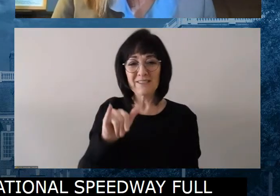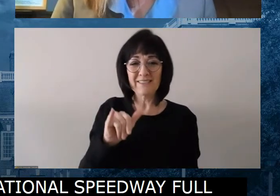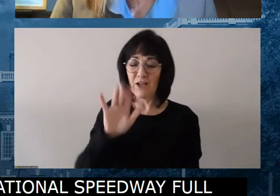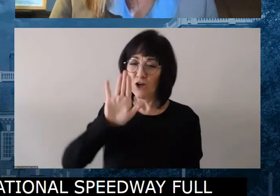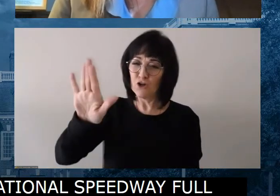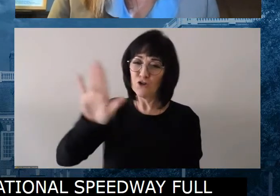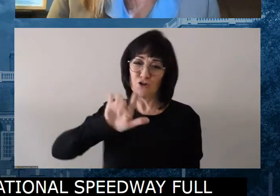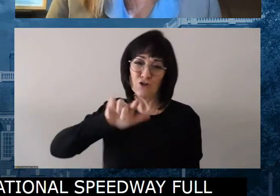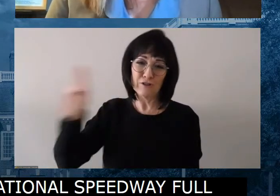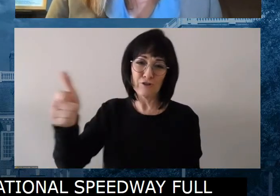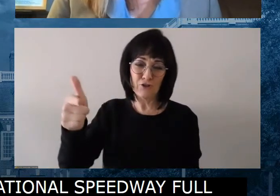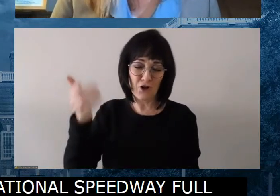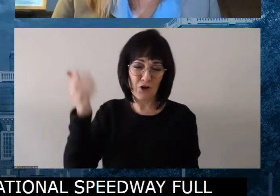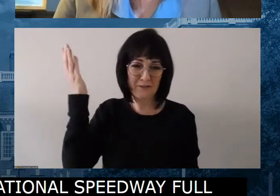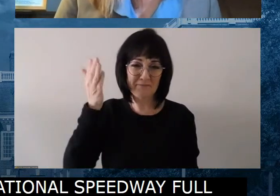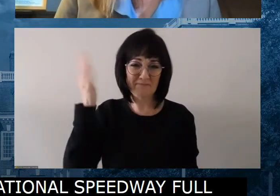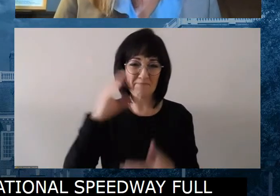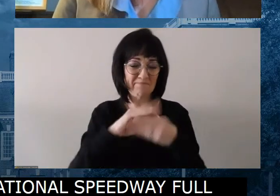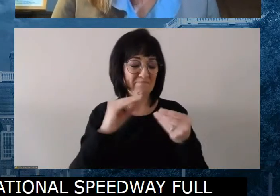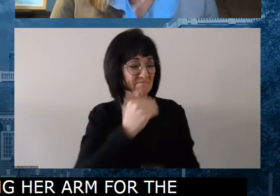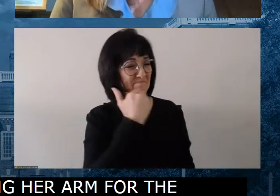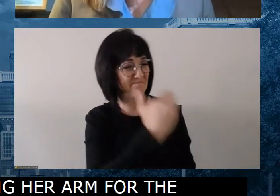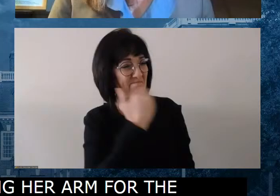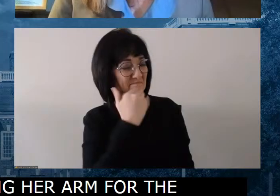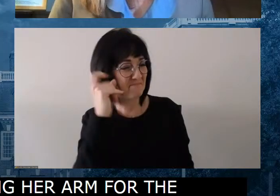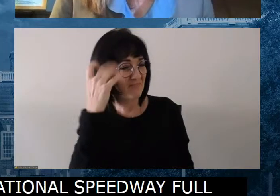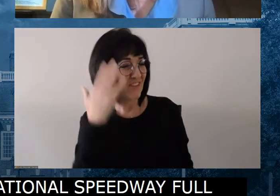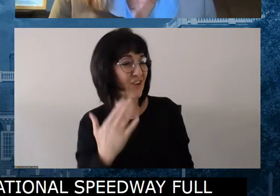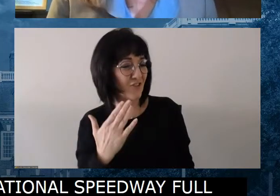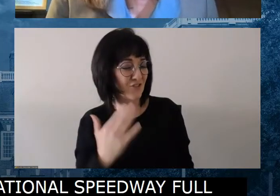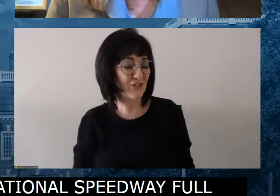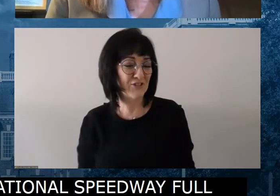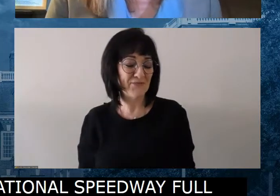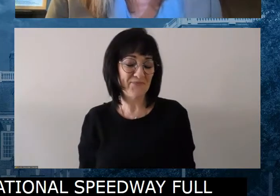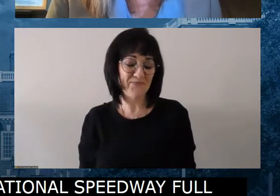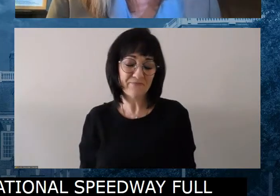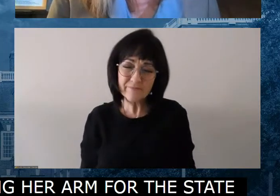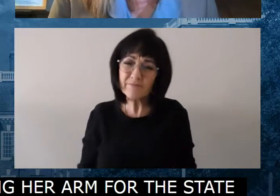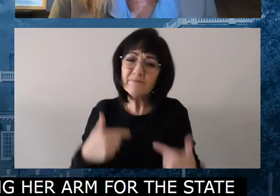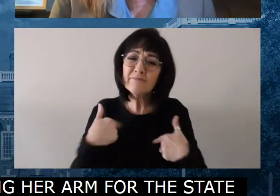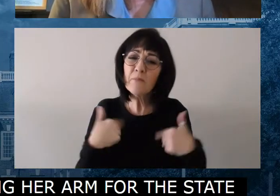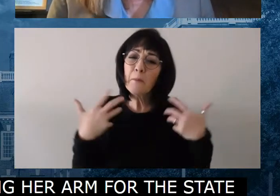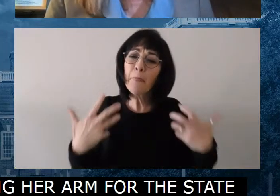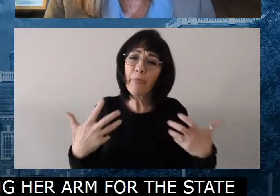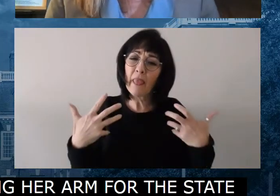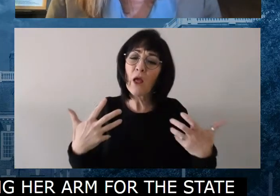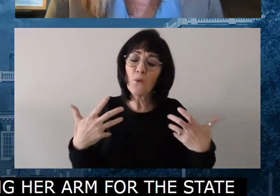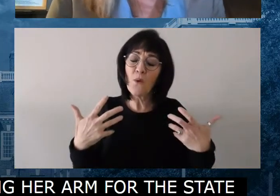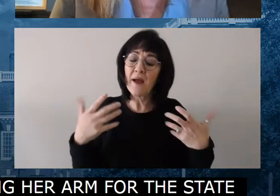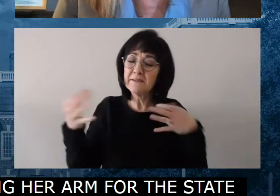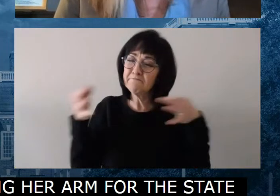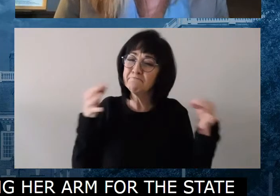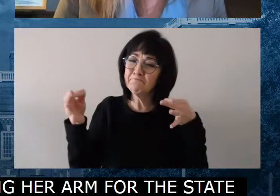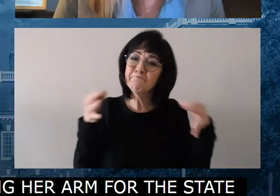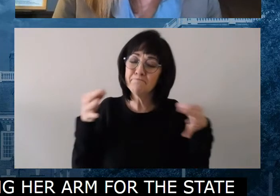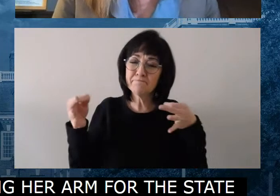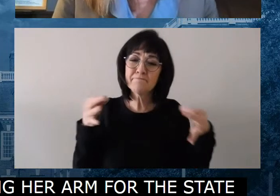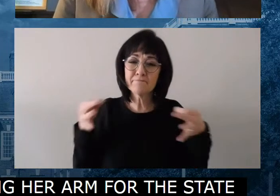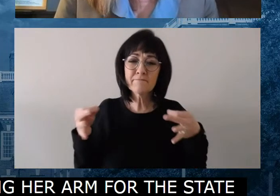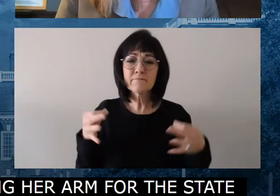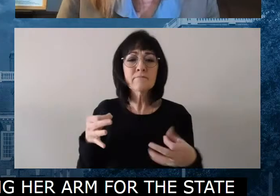Thank you so much, Governor. So let's talk a little bit about how we're doing in different parts